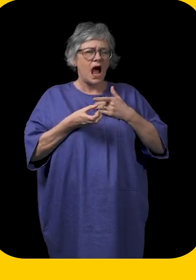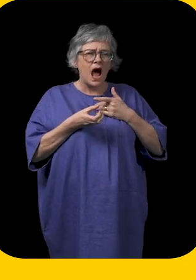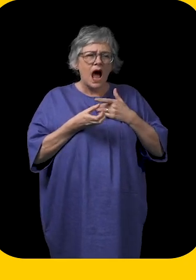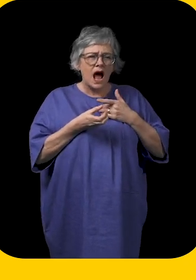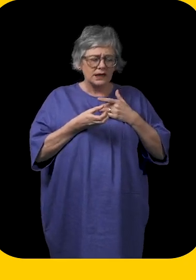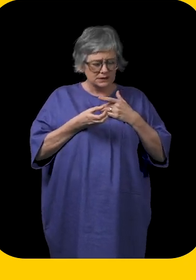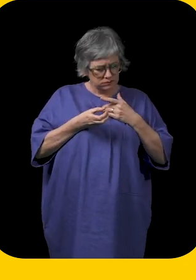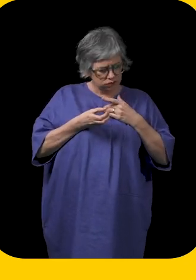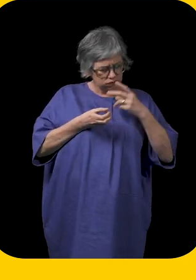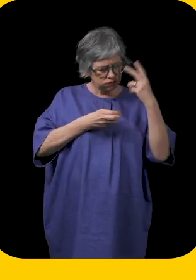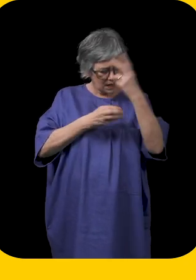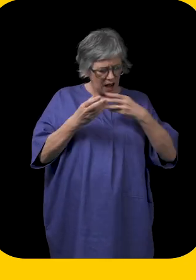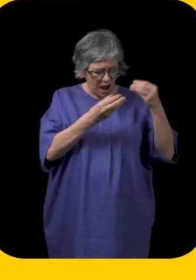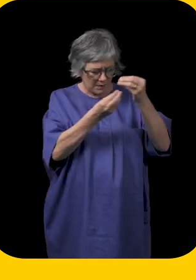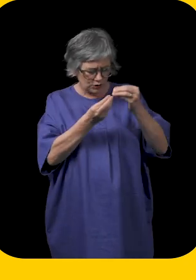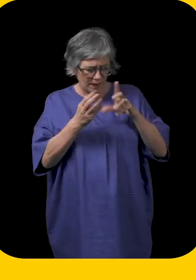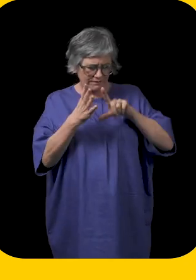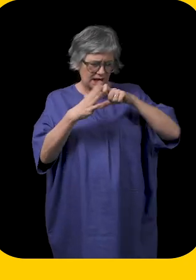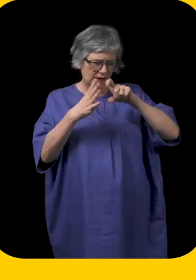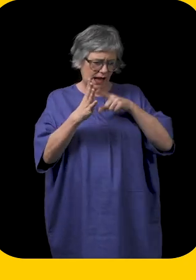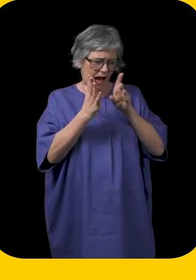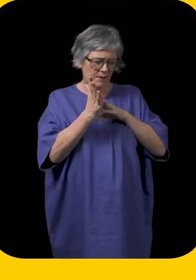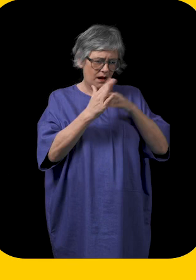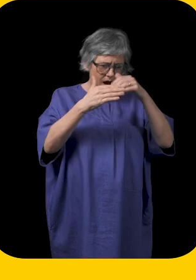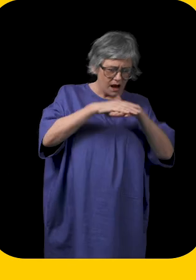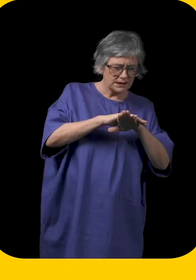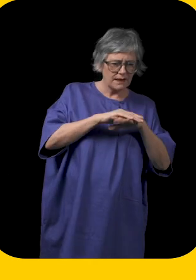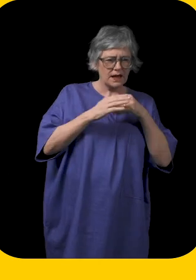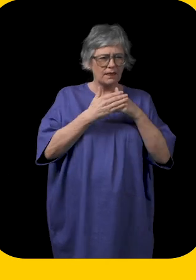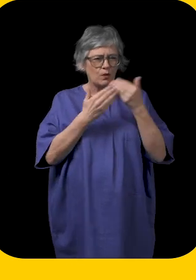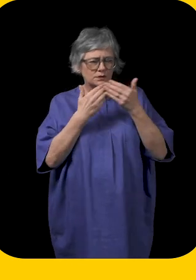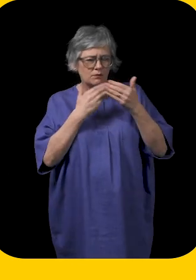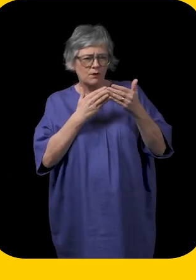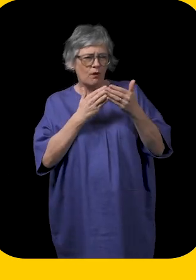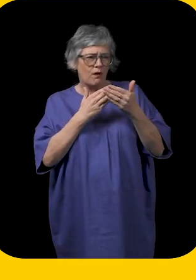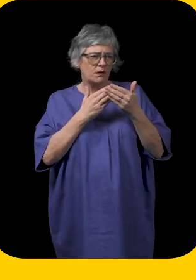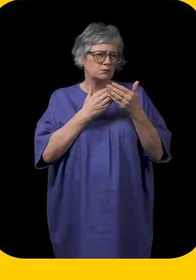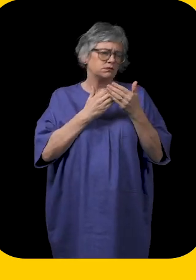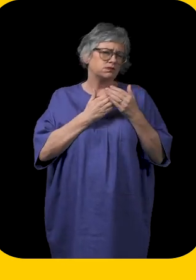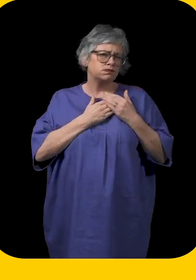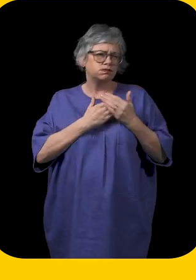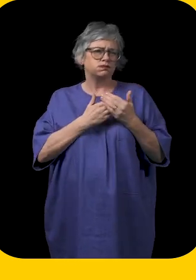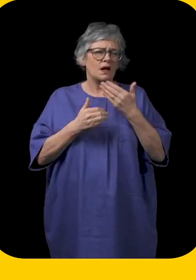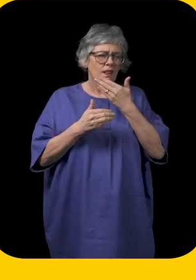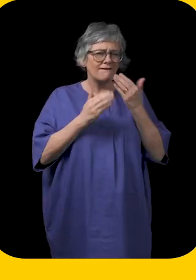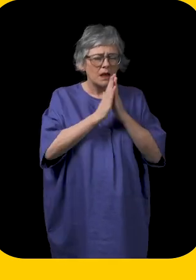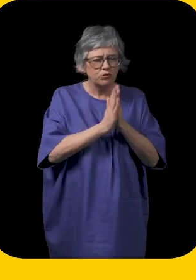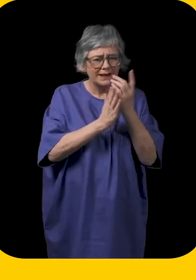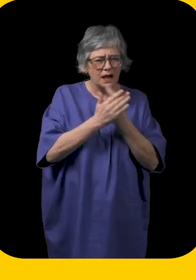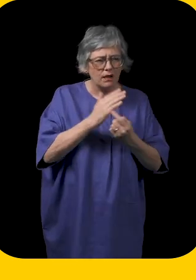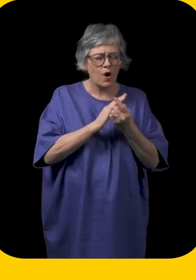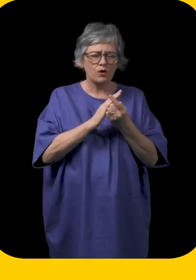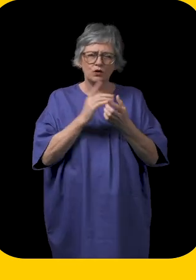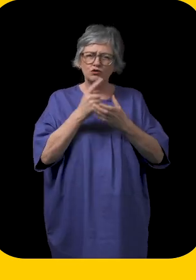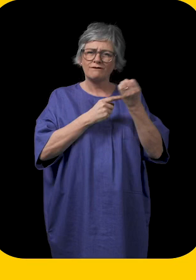the Kaaba under a navy sky. There was more reward praying in a group than praying alone. When she prayed with others, she found